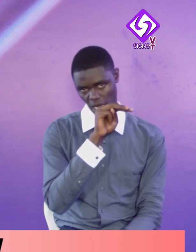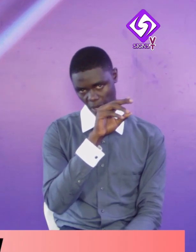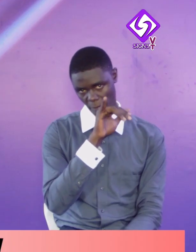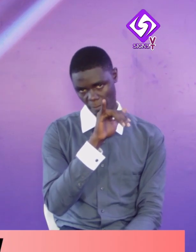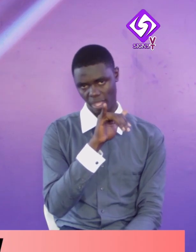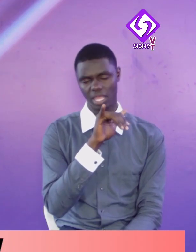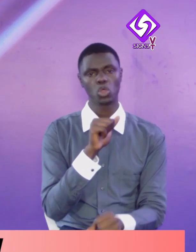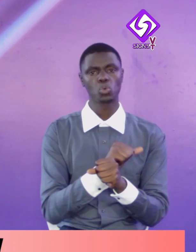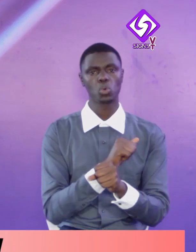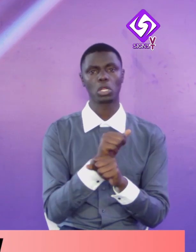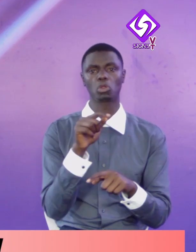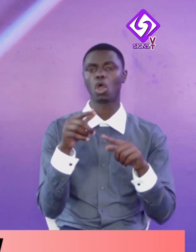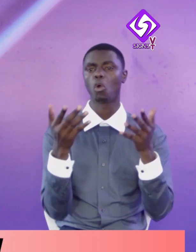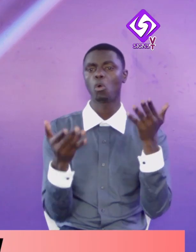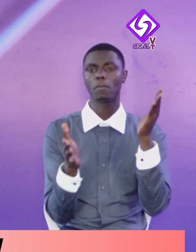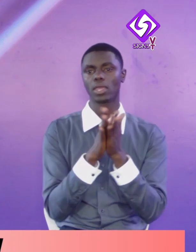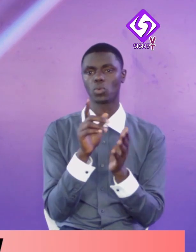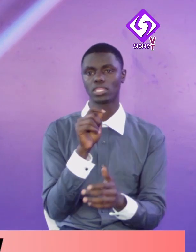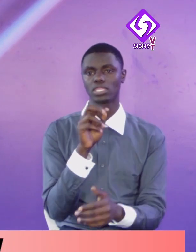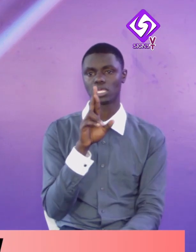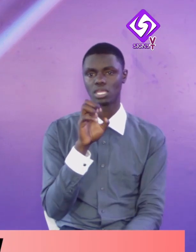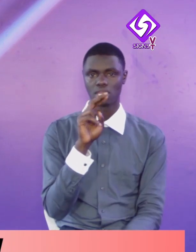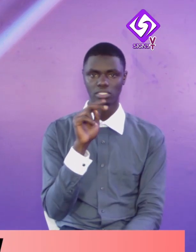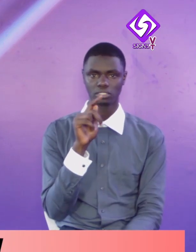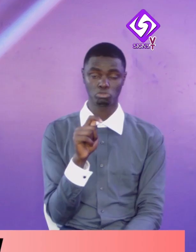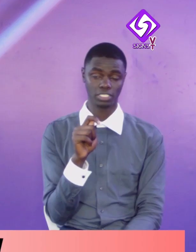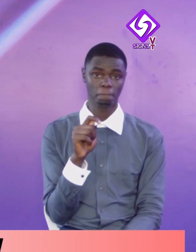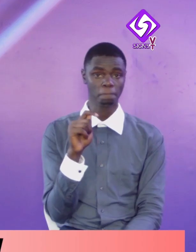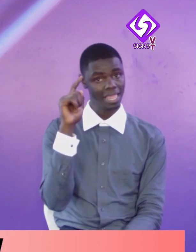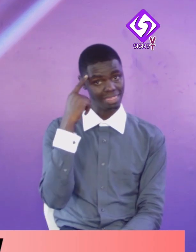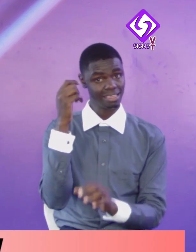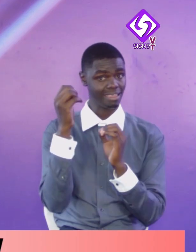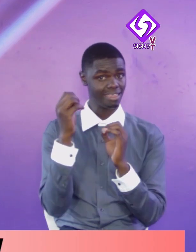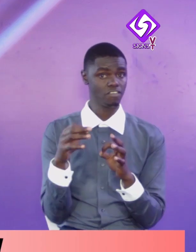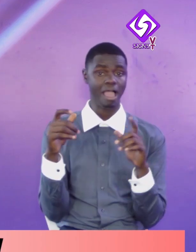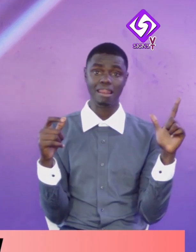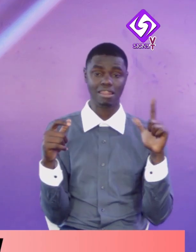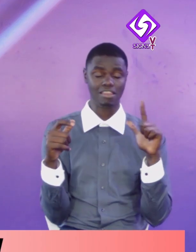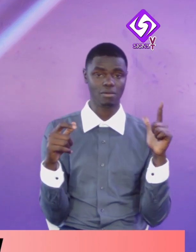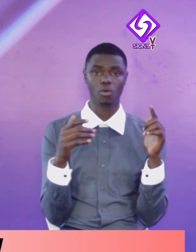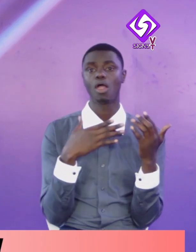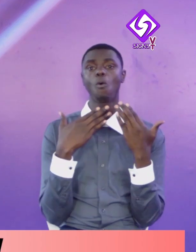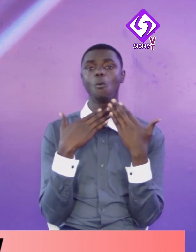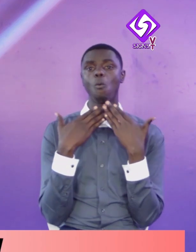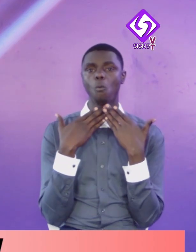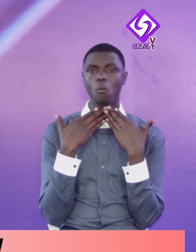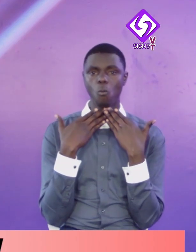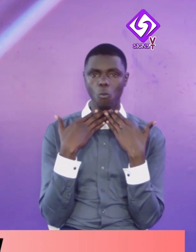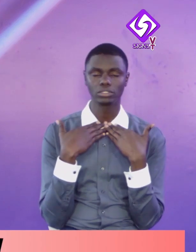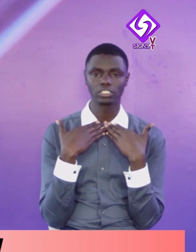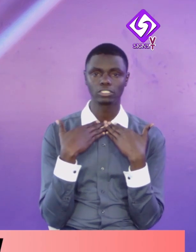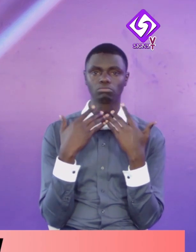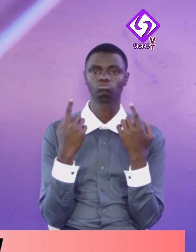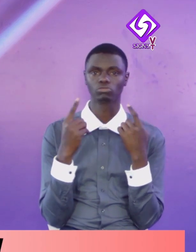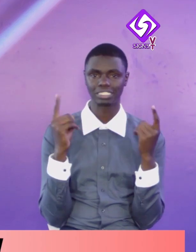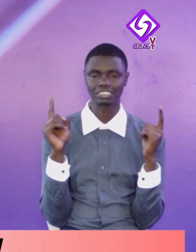can't compare him to Trent. So I think if Liverpool wants to